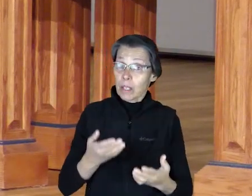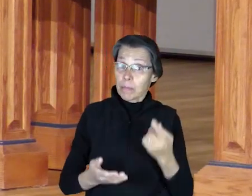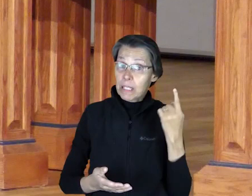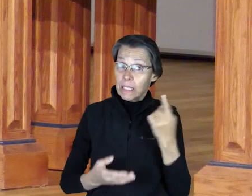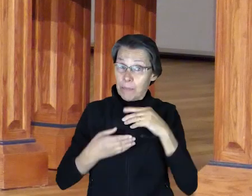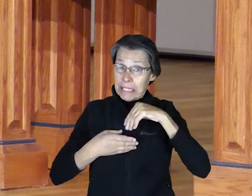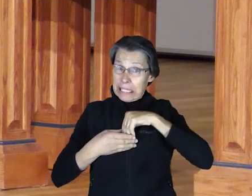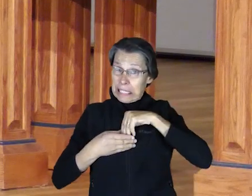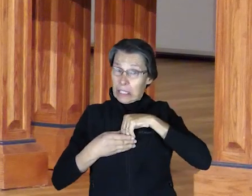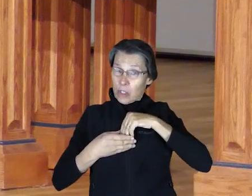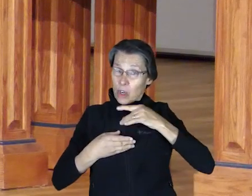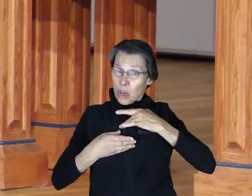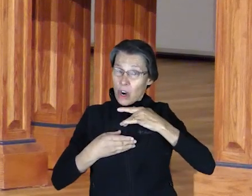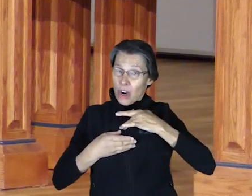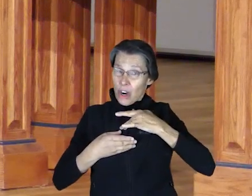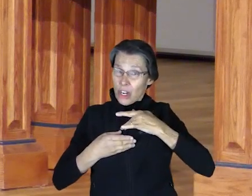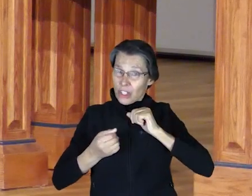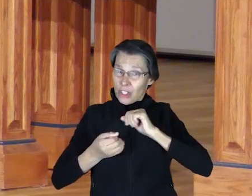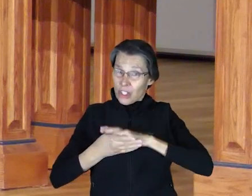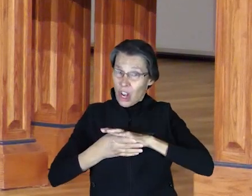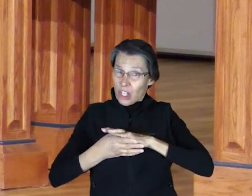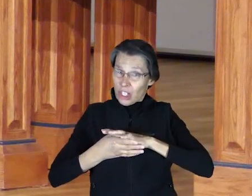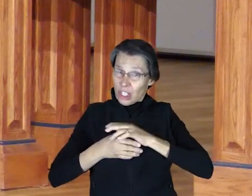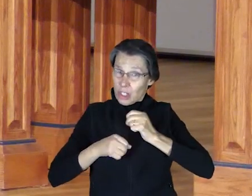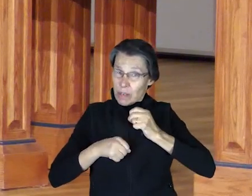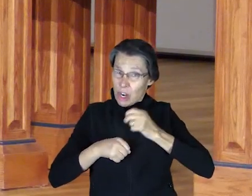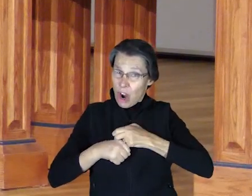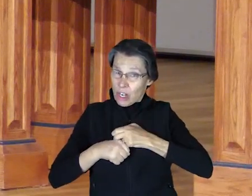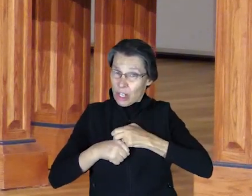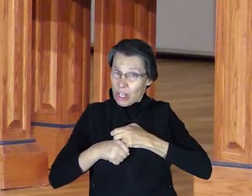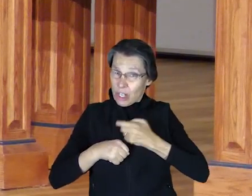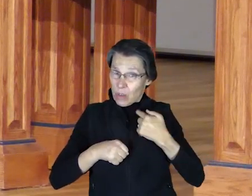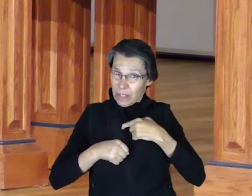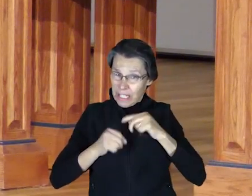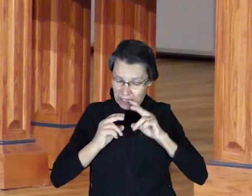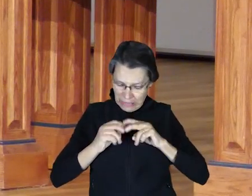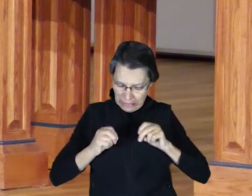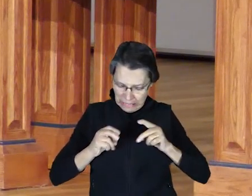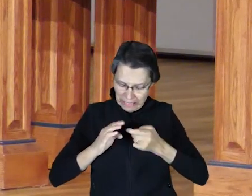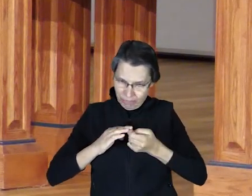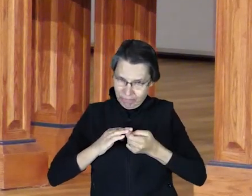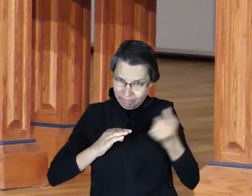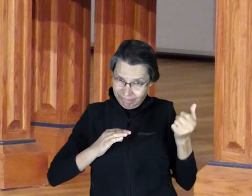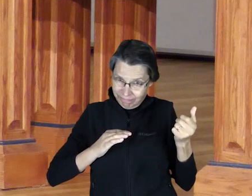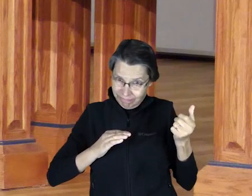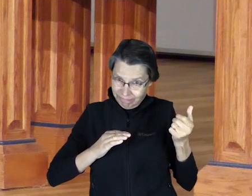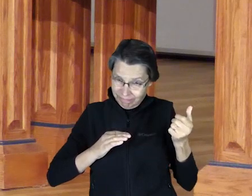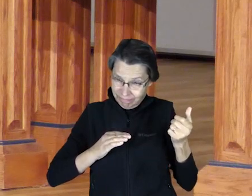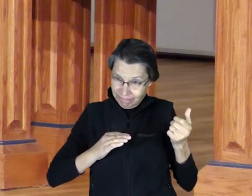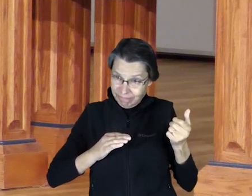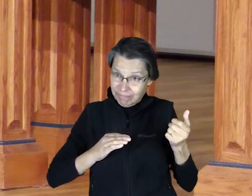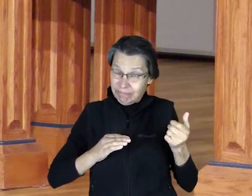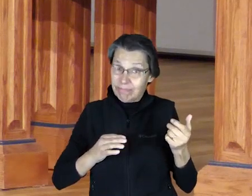hearts have a hardness that doesn't allow God to pour in God's Spirit, because we're not